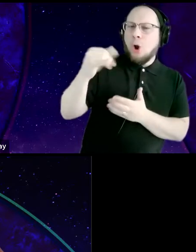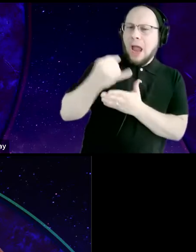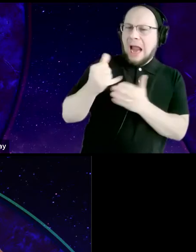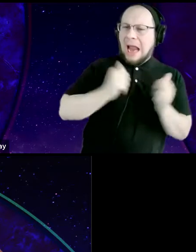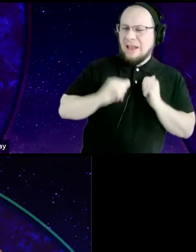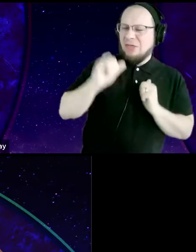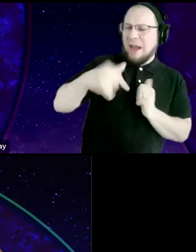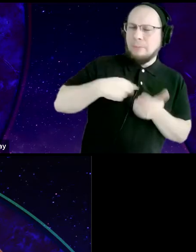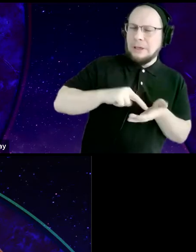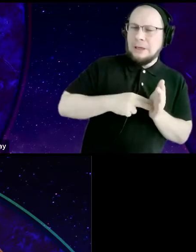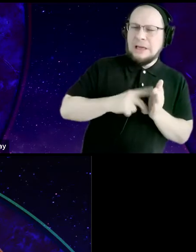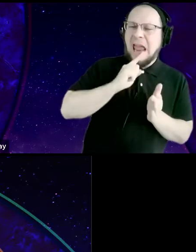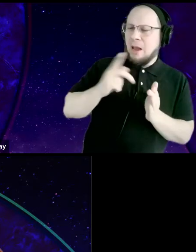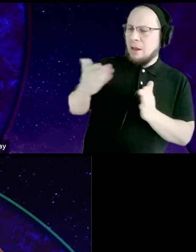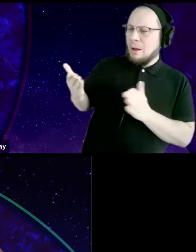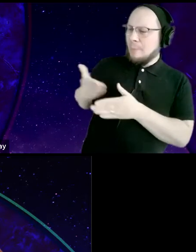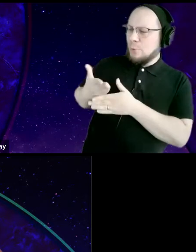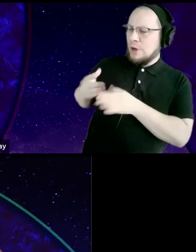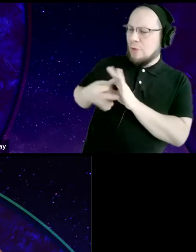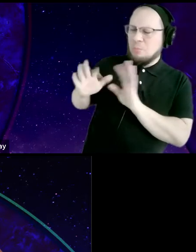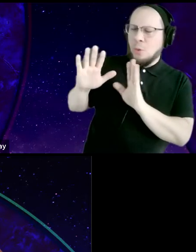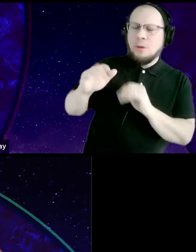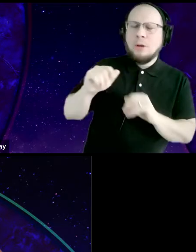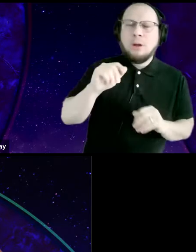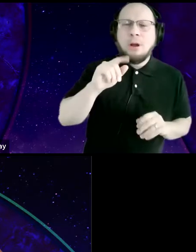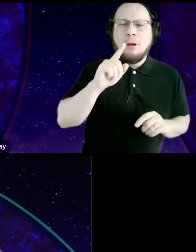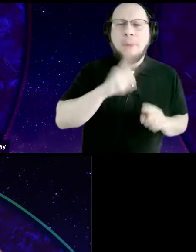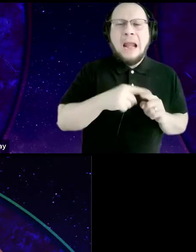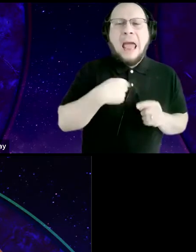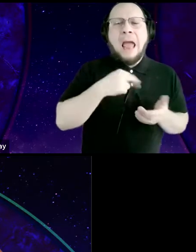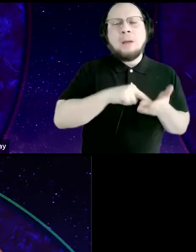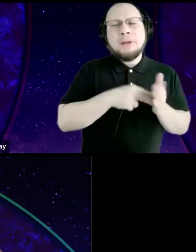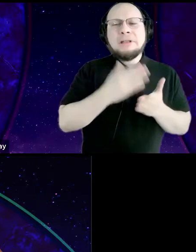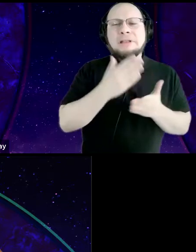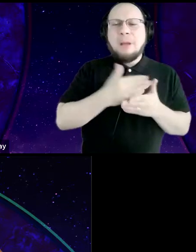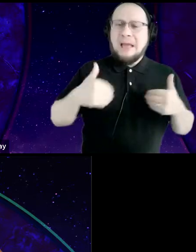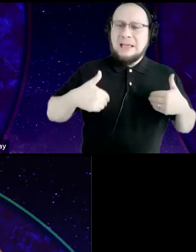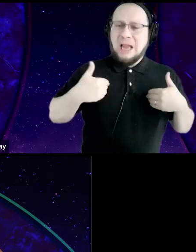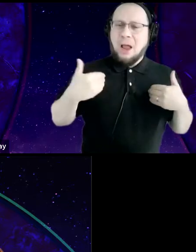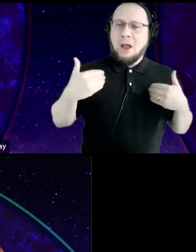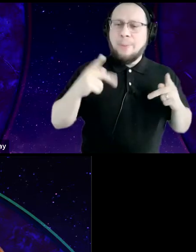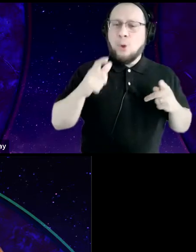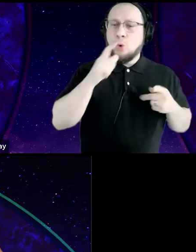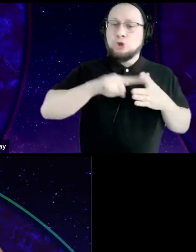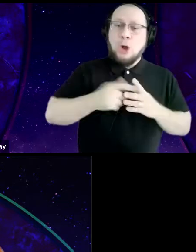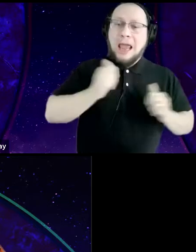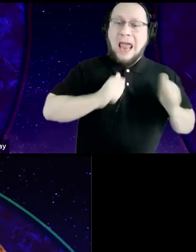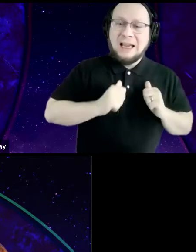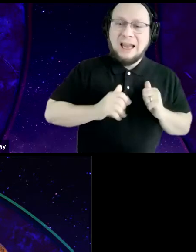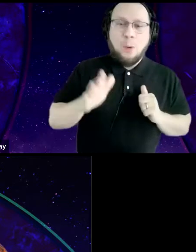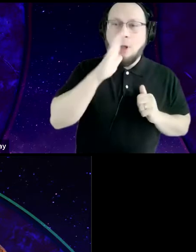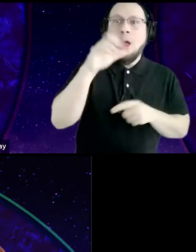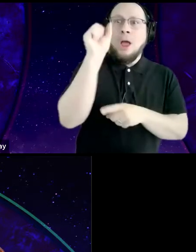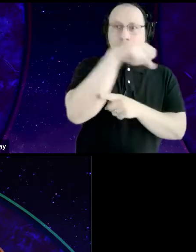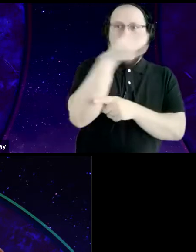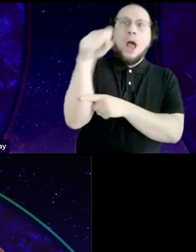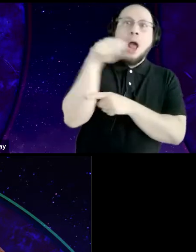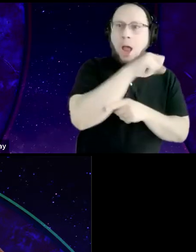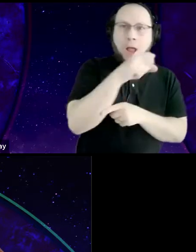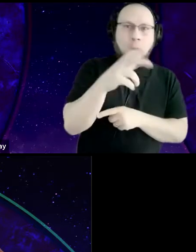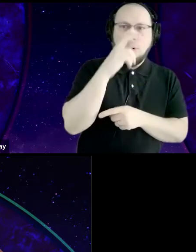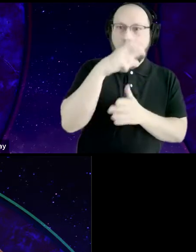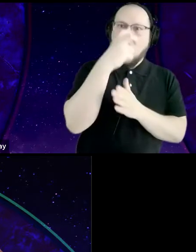And I think that a lot of, especially younger artists, are ready to put themselves in harm's way for the opportunity